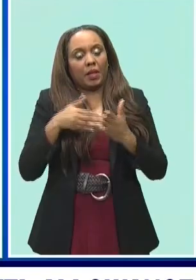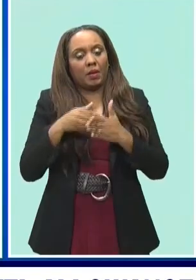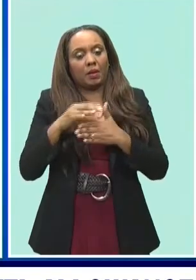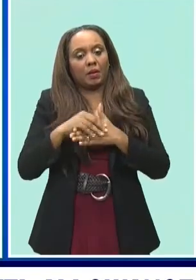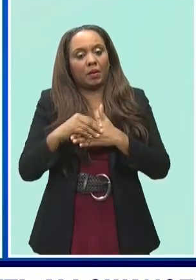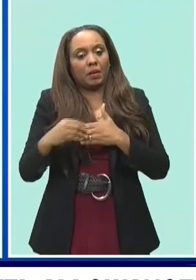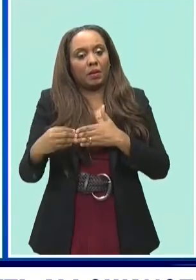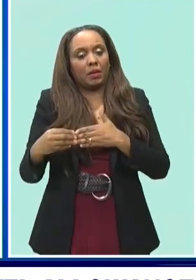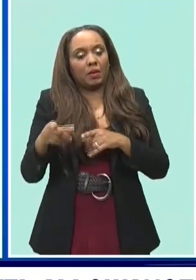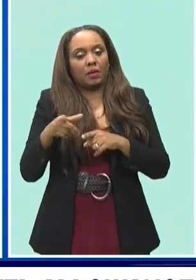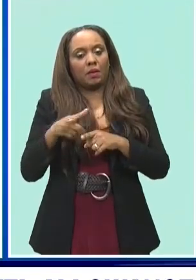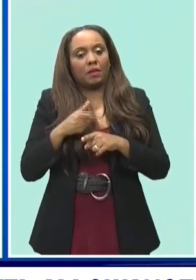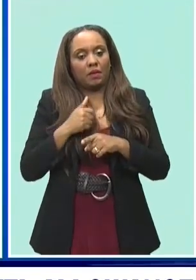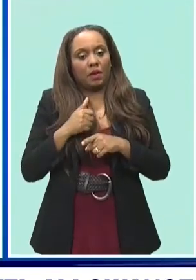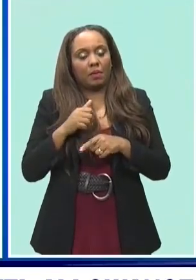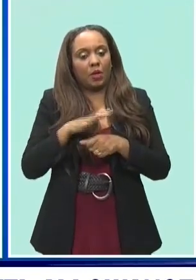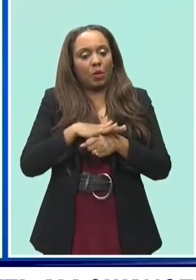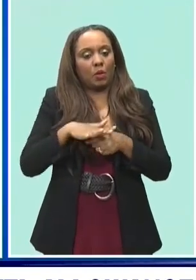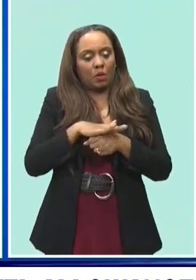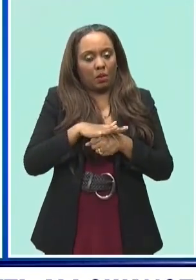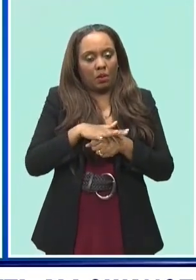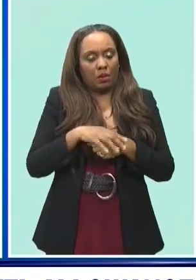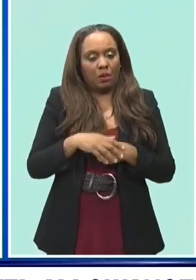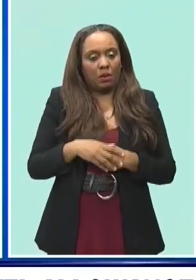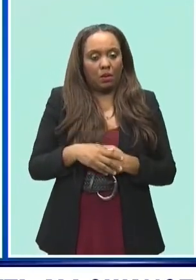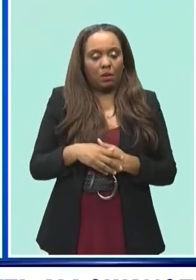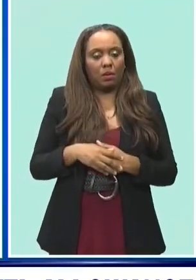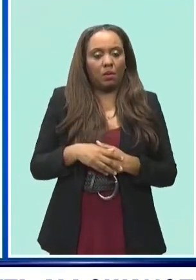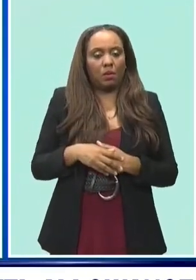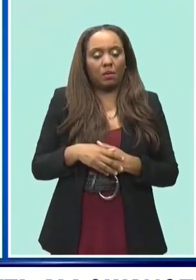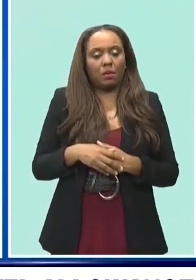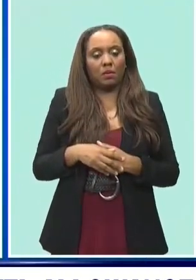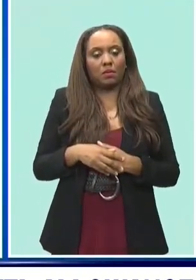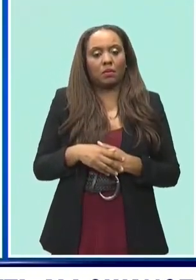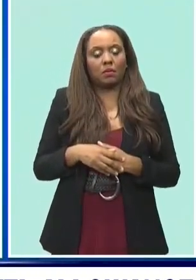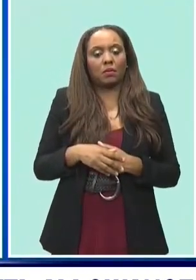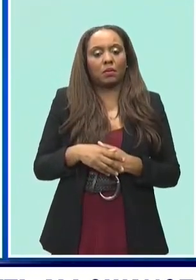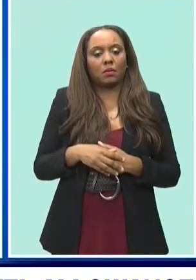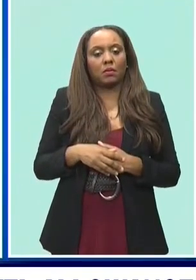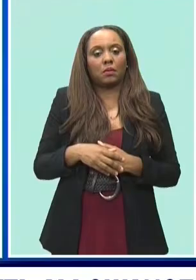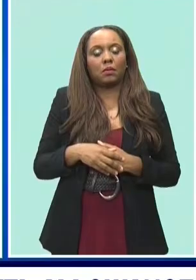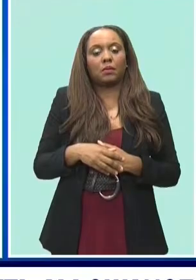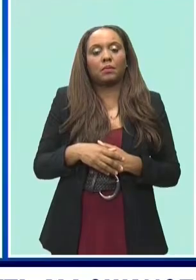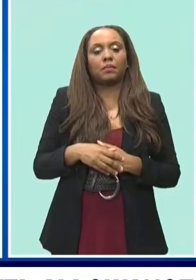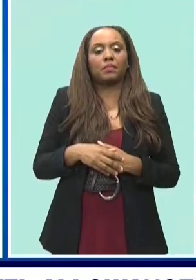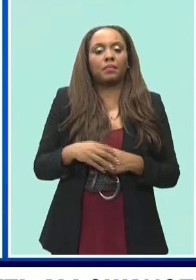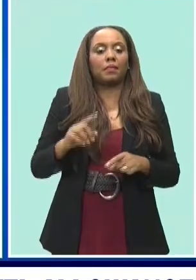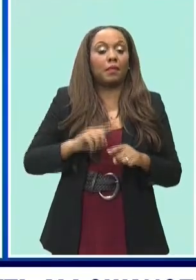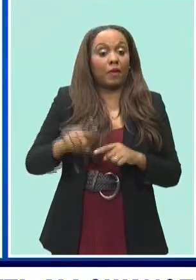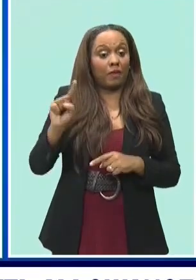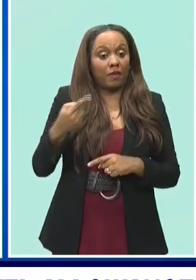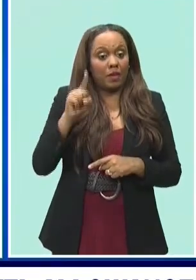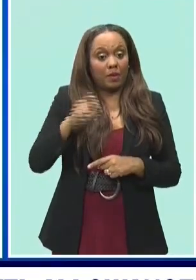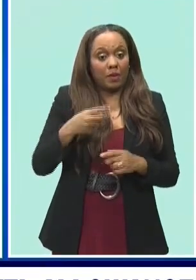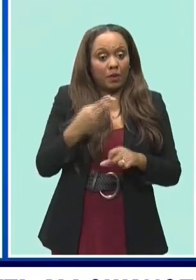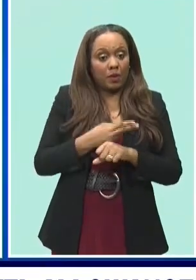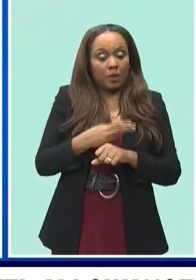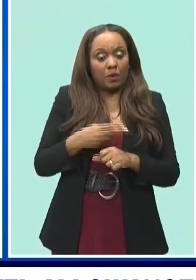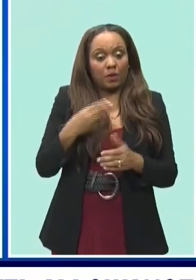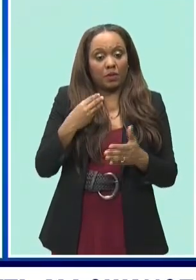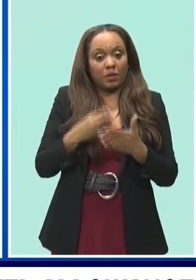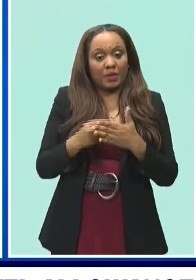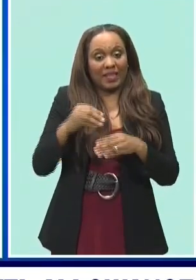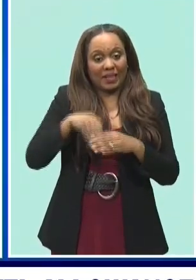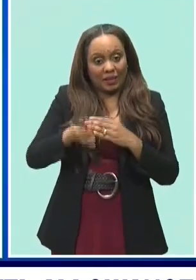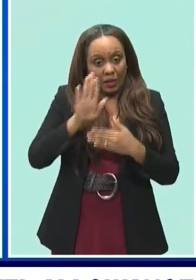the local market. But at all times, you must first use funds in your foreign currency